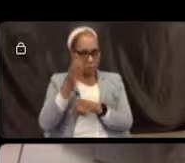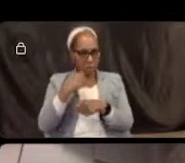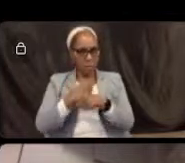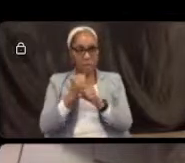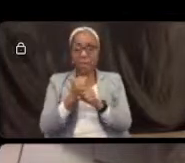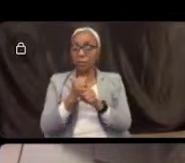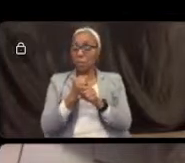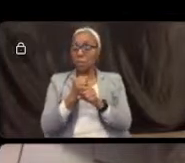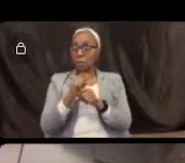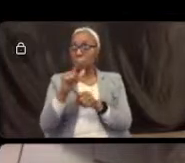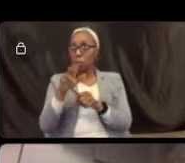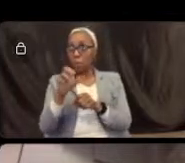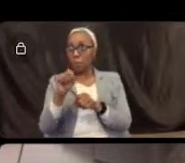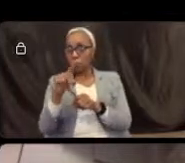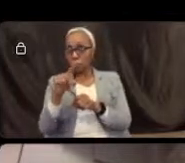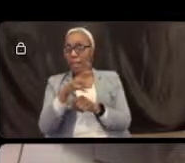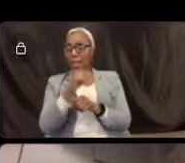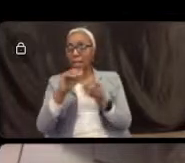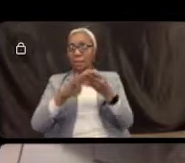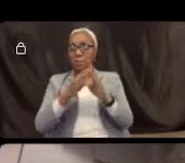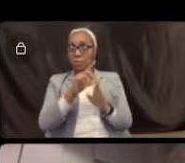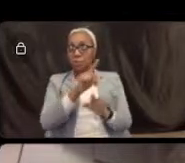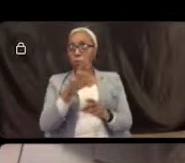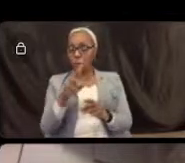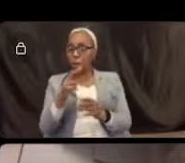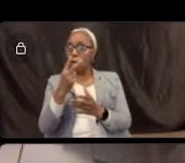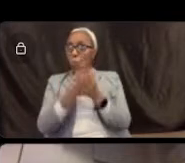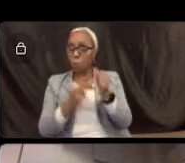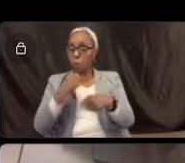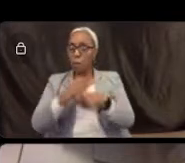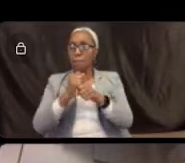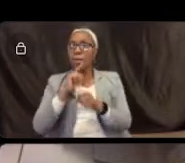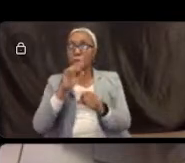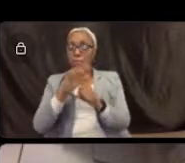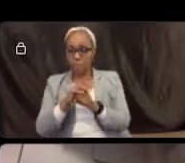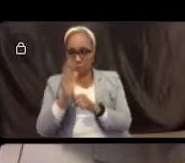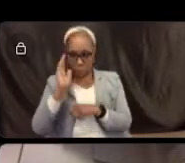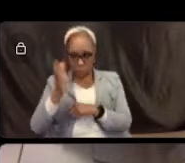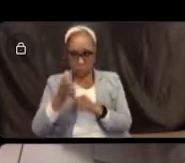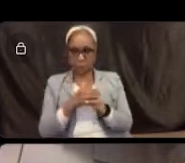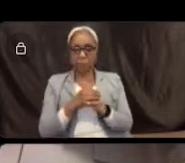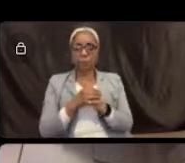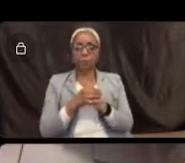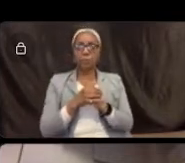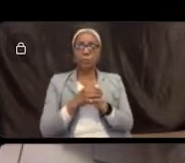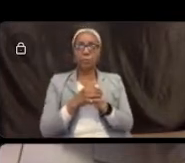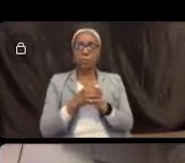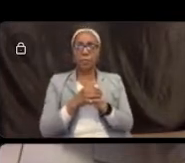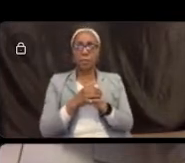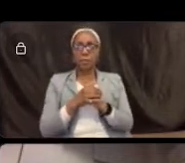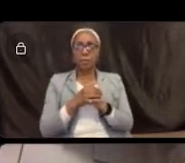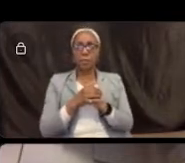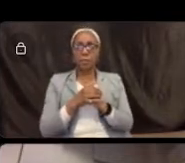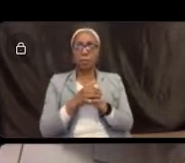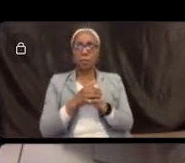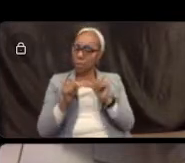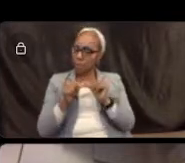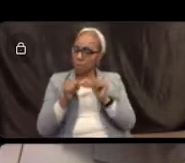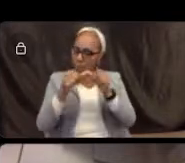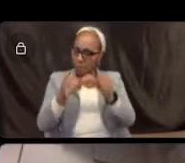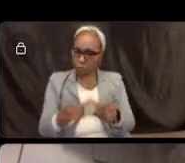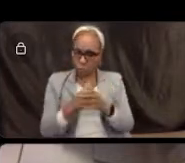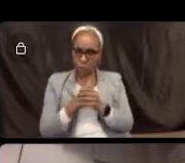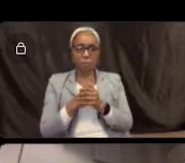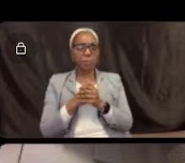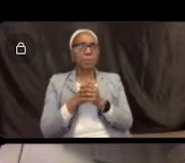School District in the city of Little Rock that would be perpetual, that would